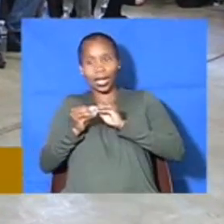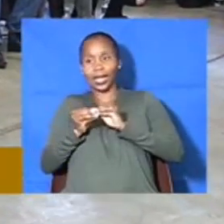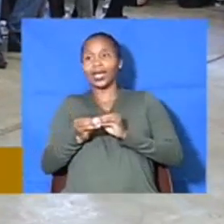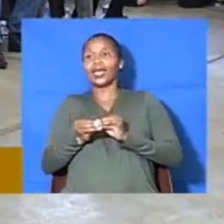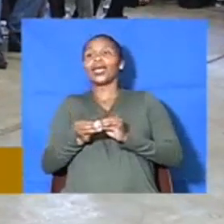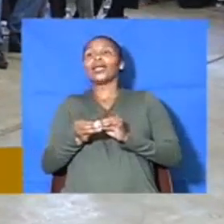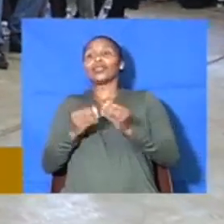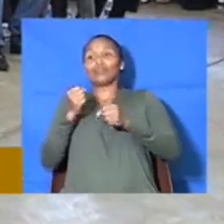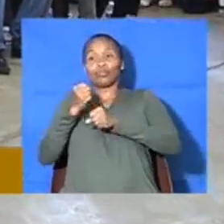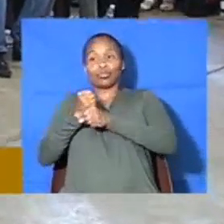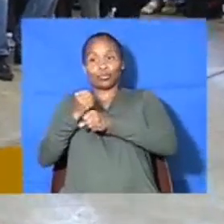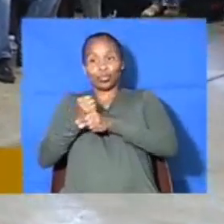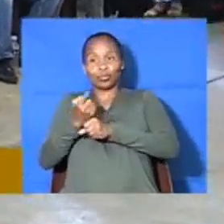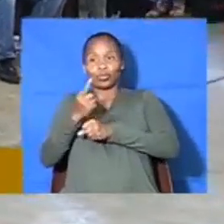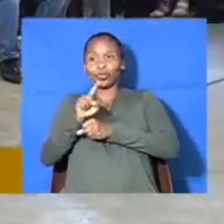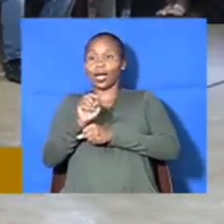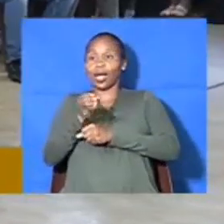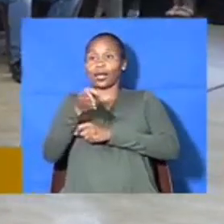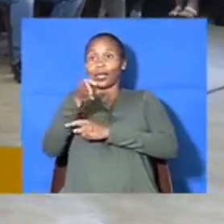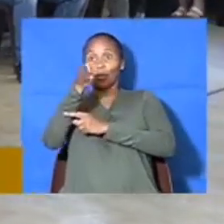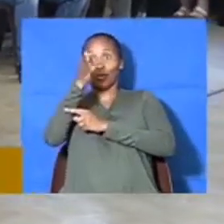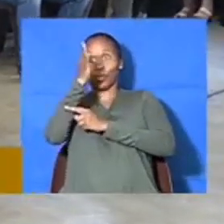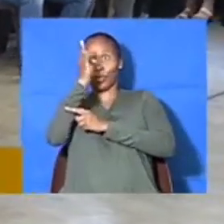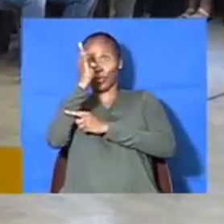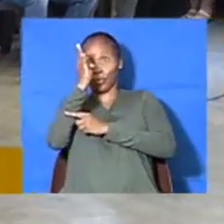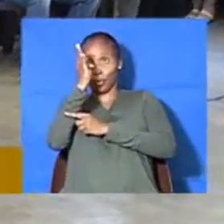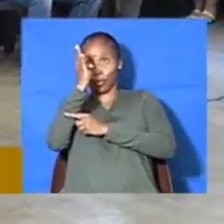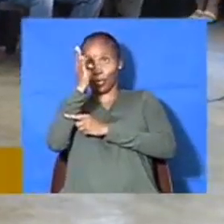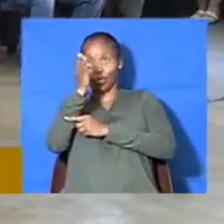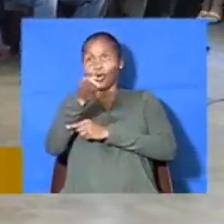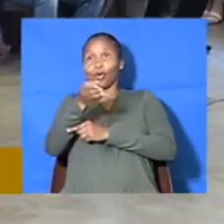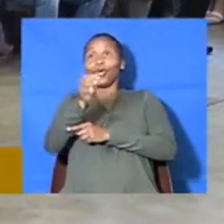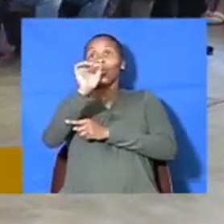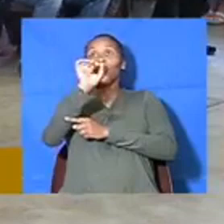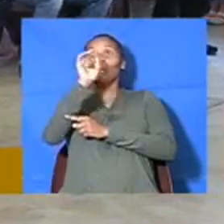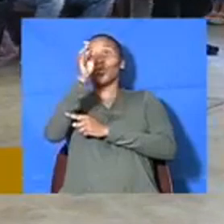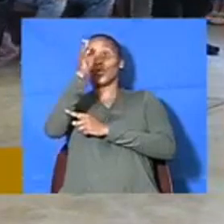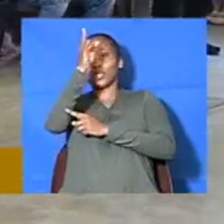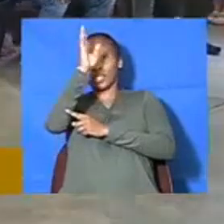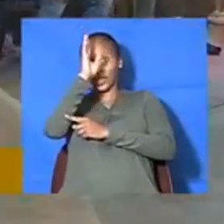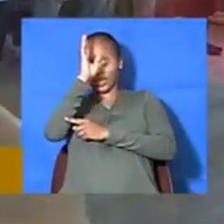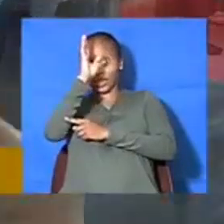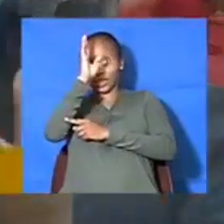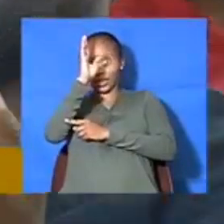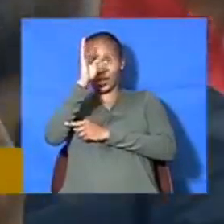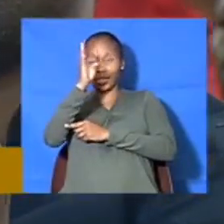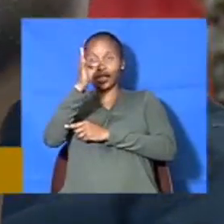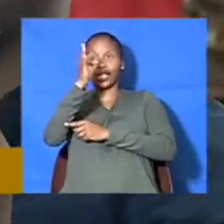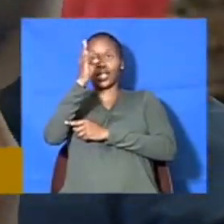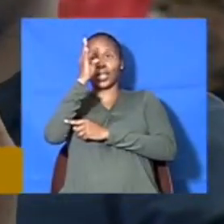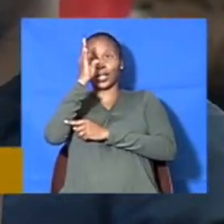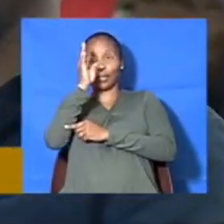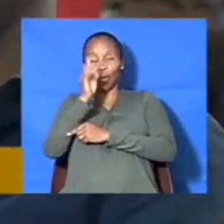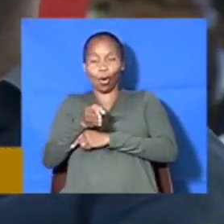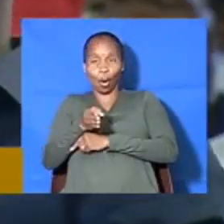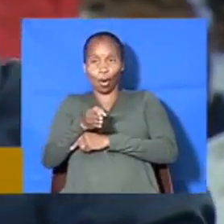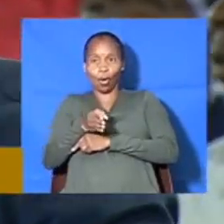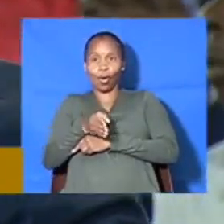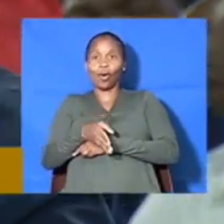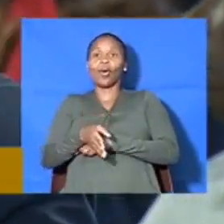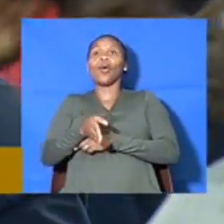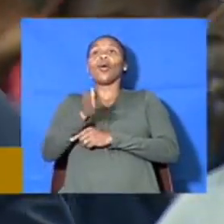Abana bzona butlekeetli. We can say, okay, why can't they move to Tzanin? They can get a specialist in Tzanin,